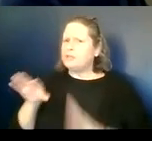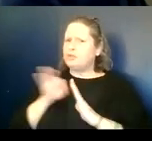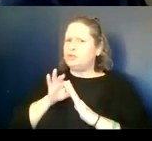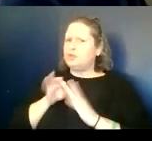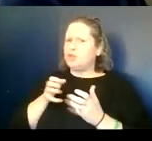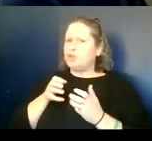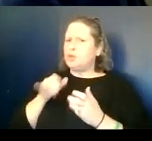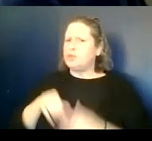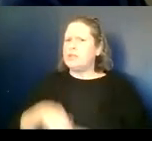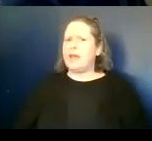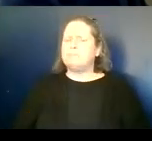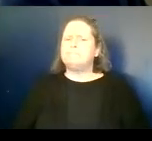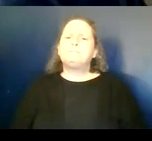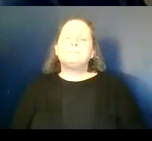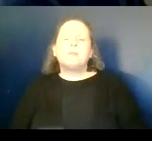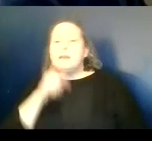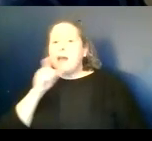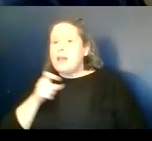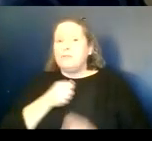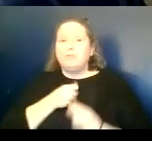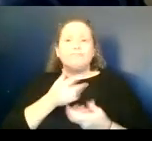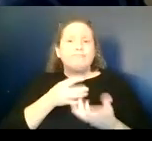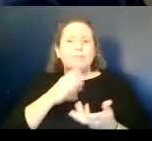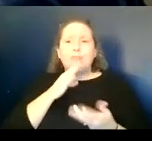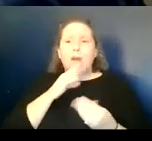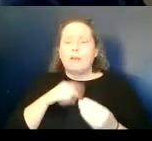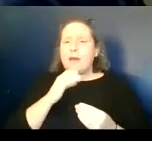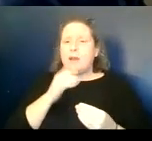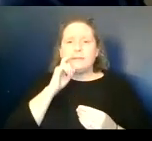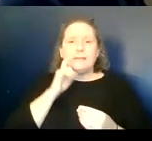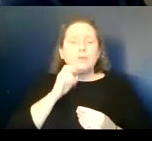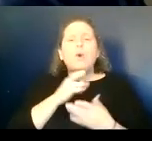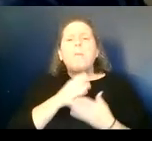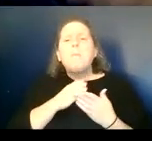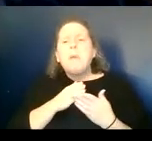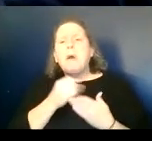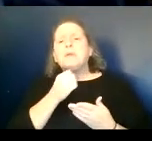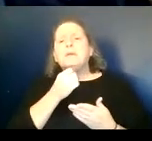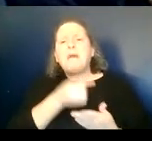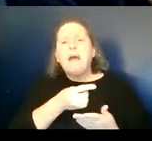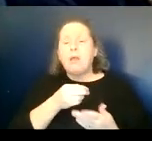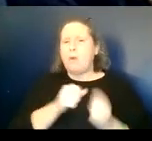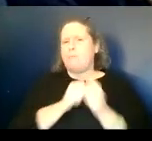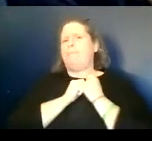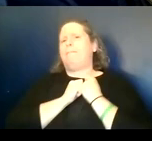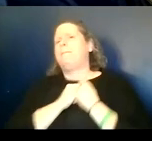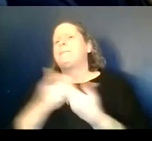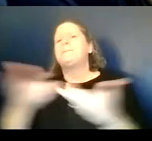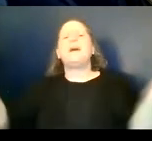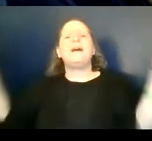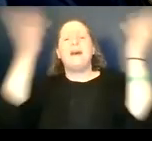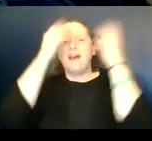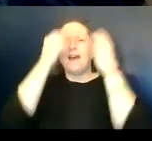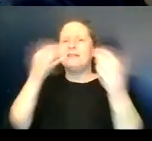have to talk about our sexualities, or we may talk about it in pieces, or we may tell the whole world what we do. That's